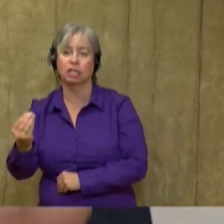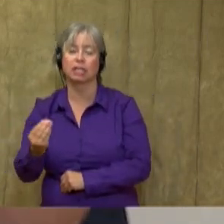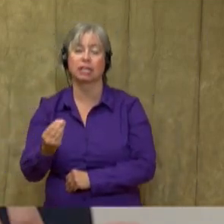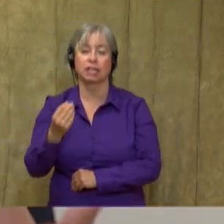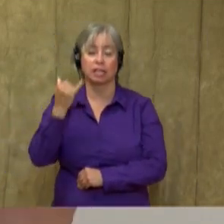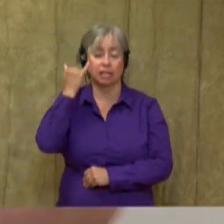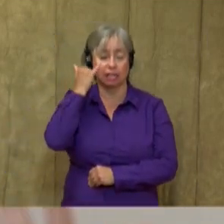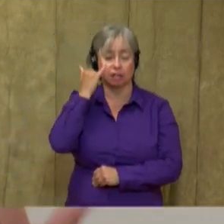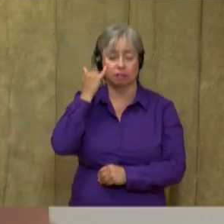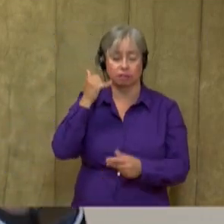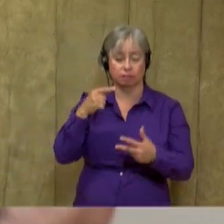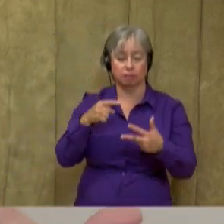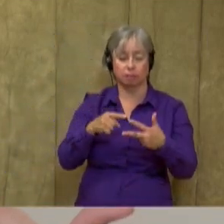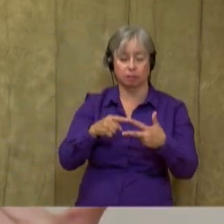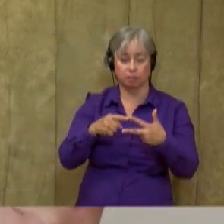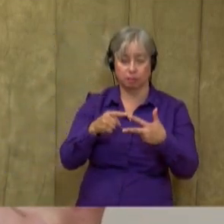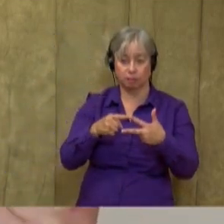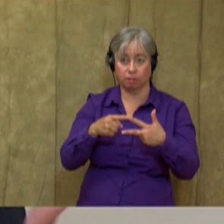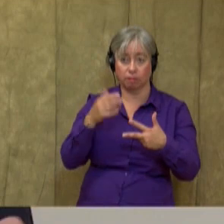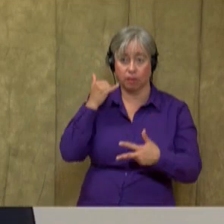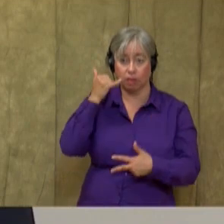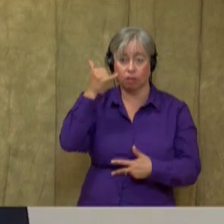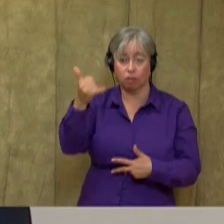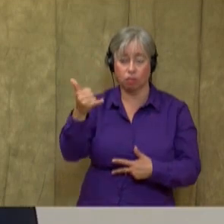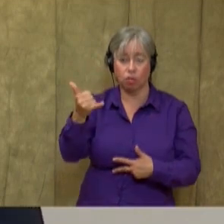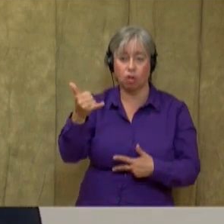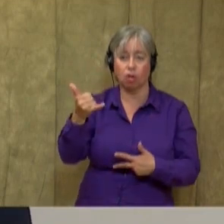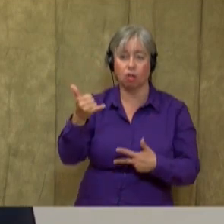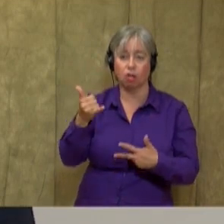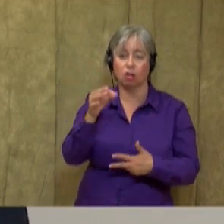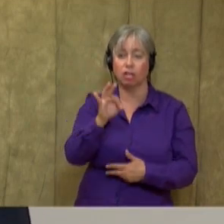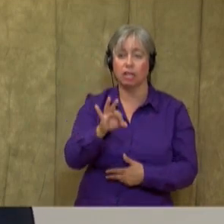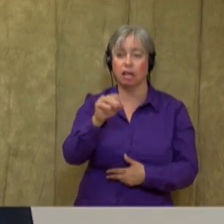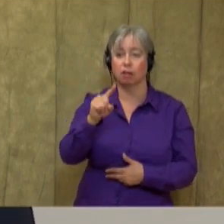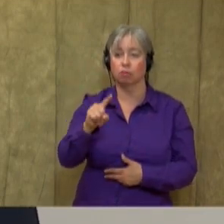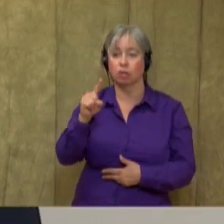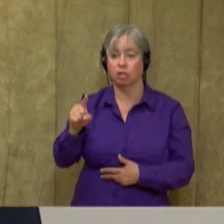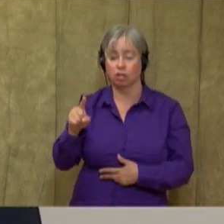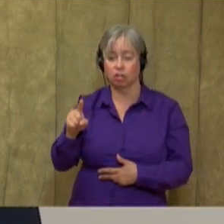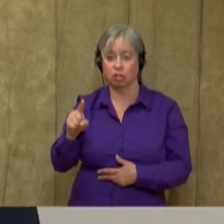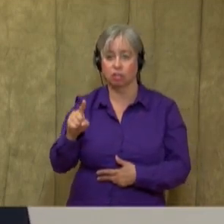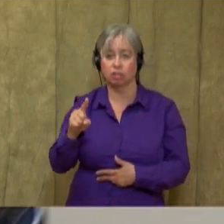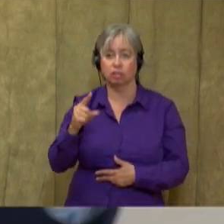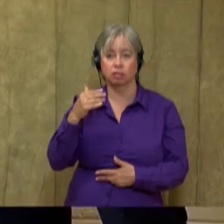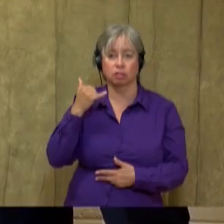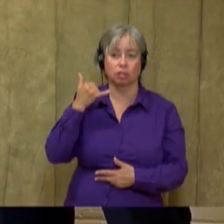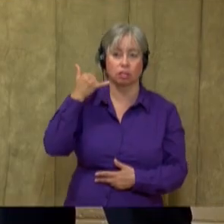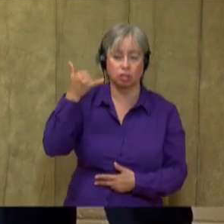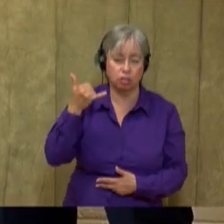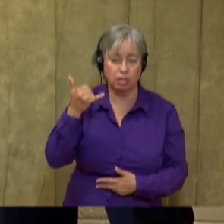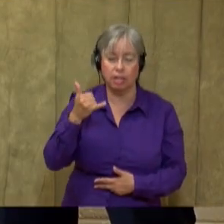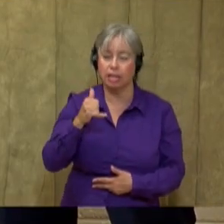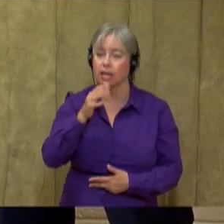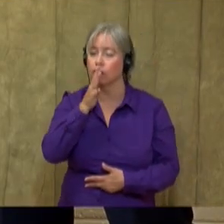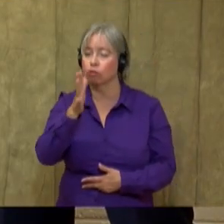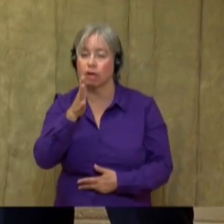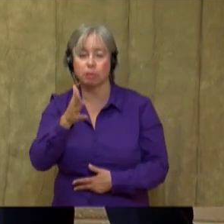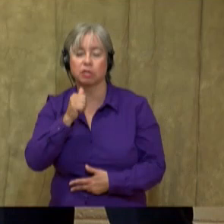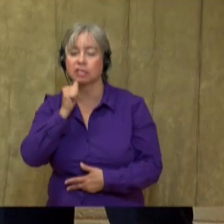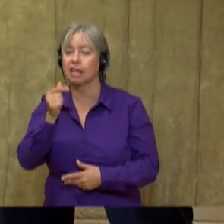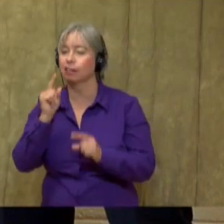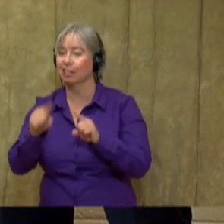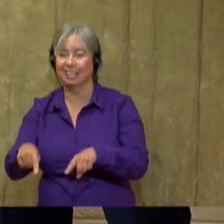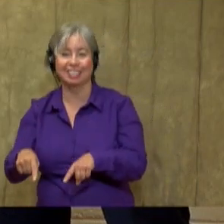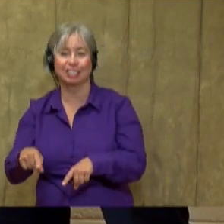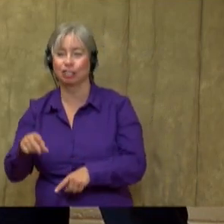to get a law enforcement dispatch answer. You're not going to type 911, hit call, and grandma's going to pick up. Or your uncle's going to